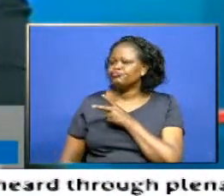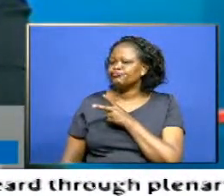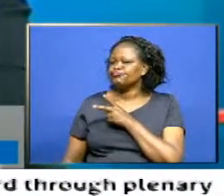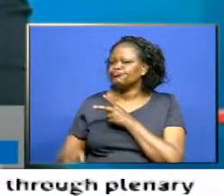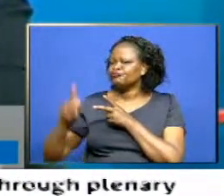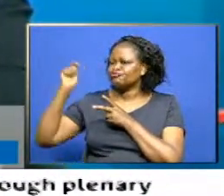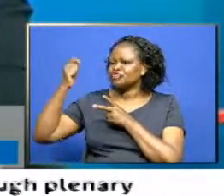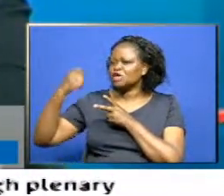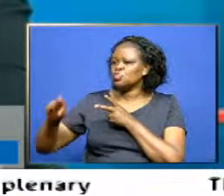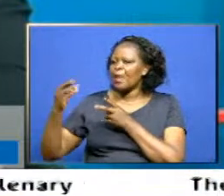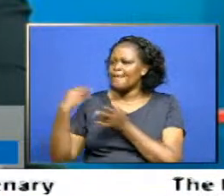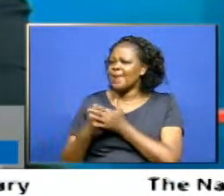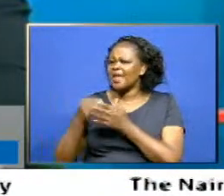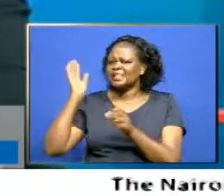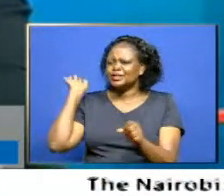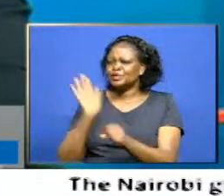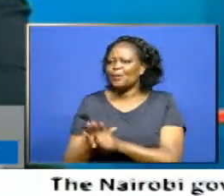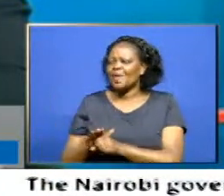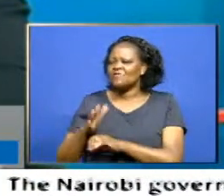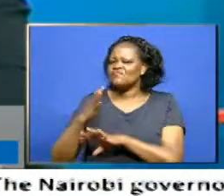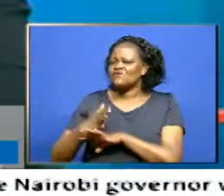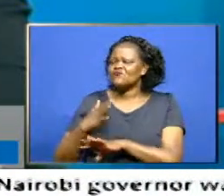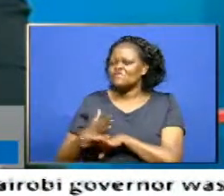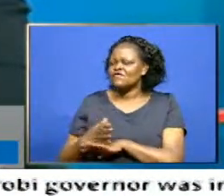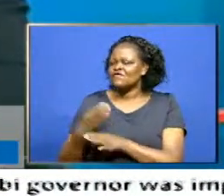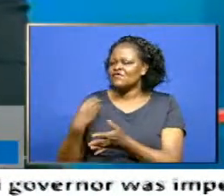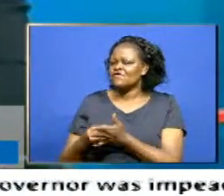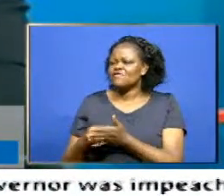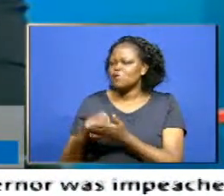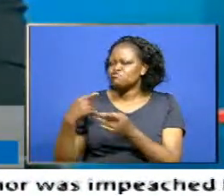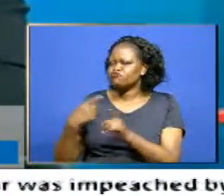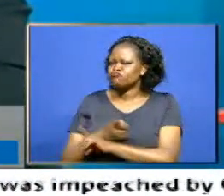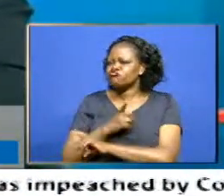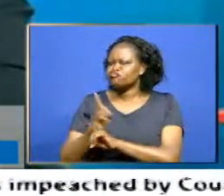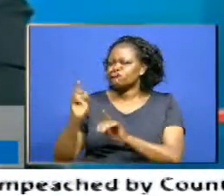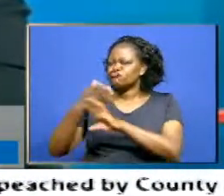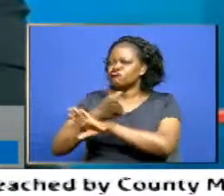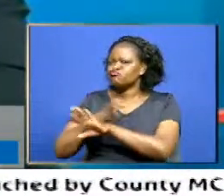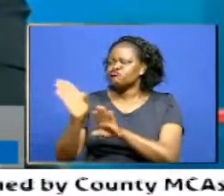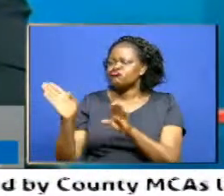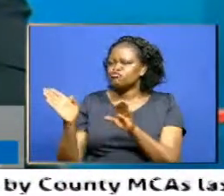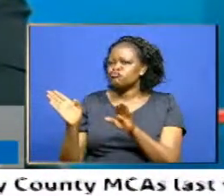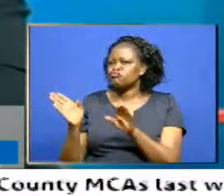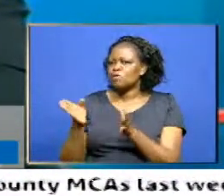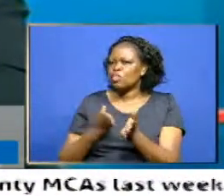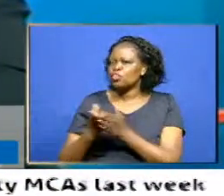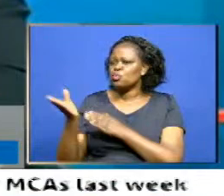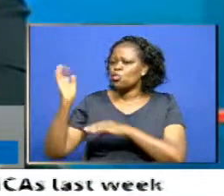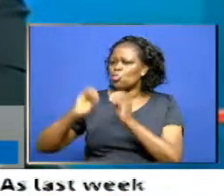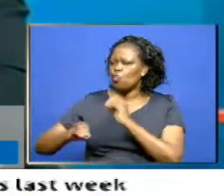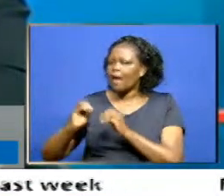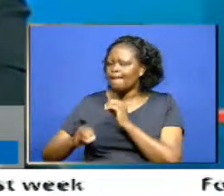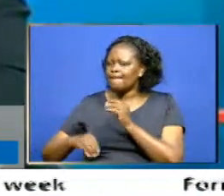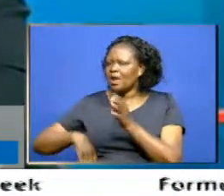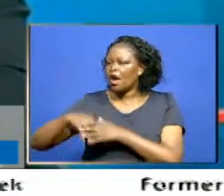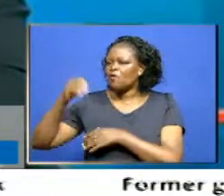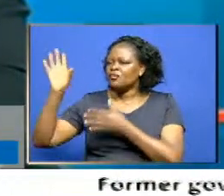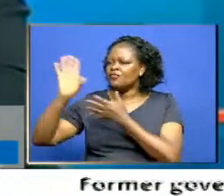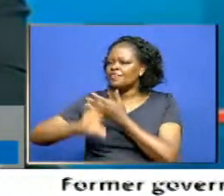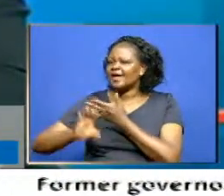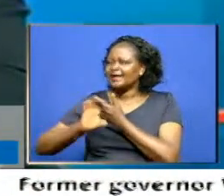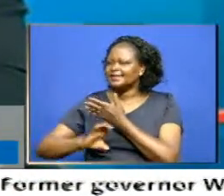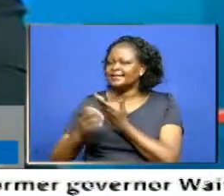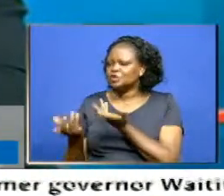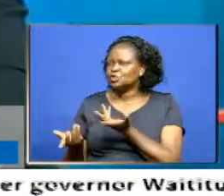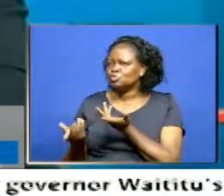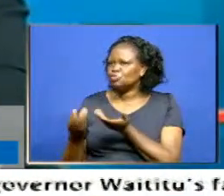Kenya loses through illicit financial flows. So this either through corruption out of the country,